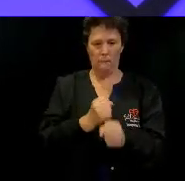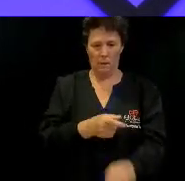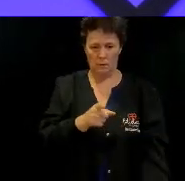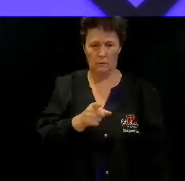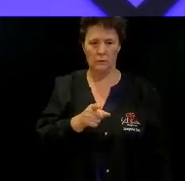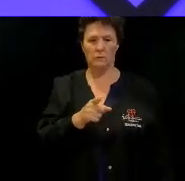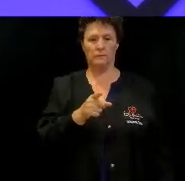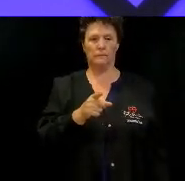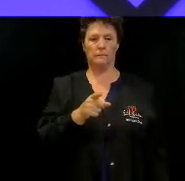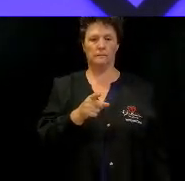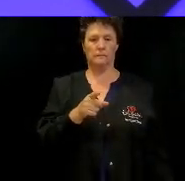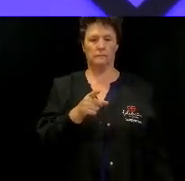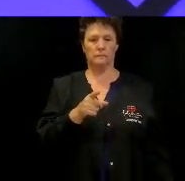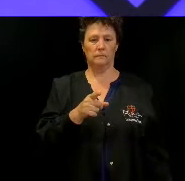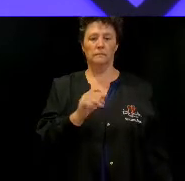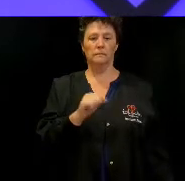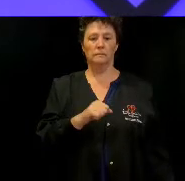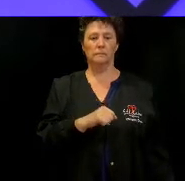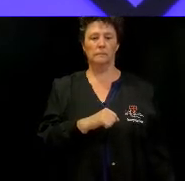Now,